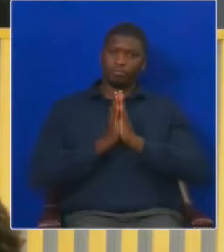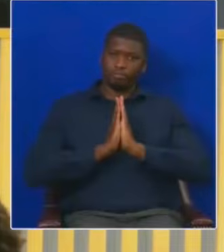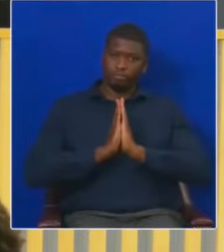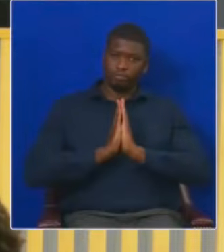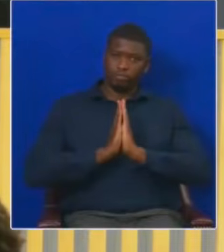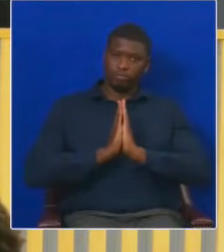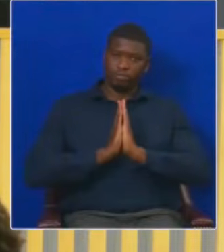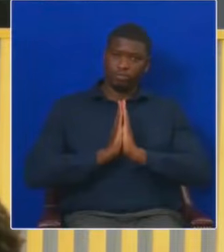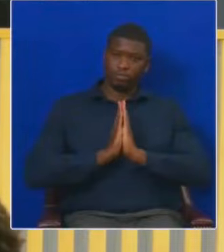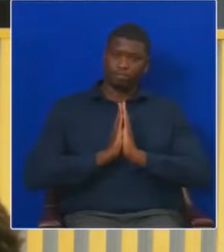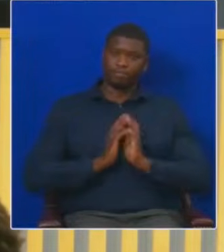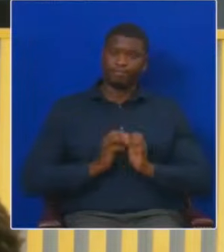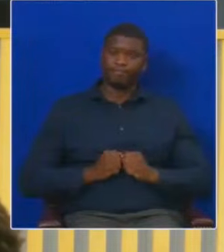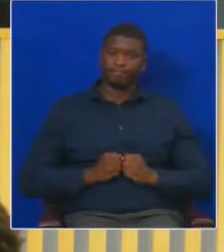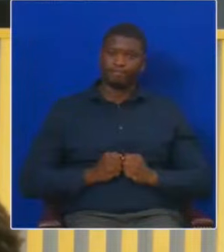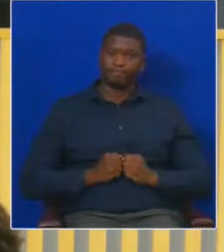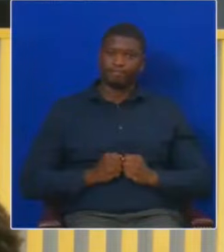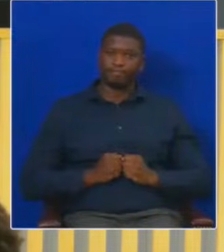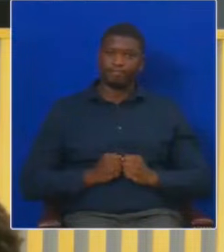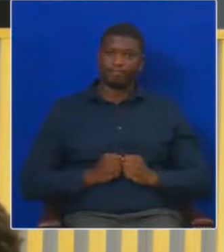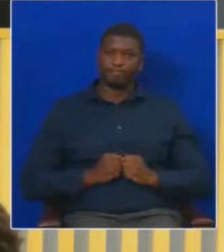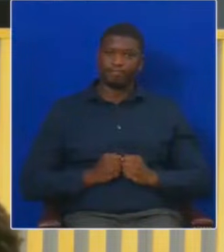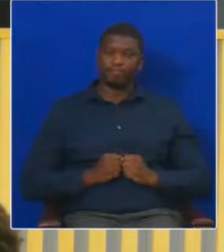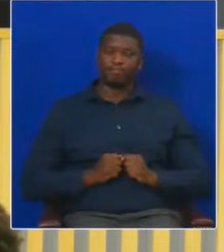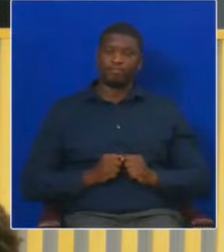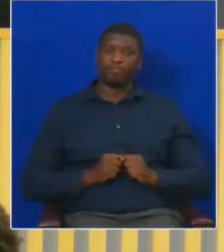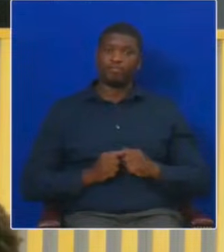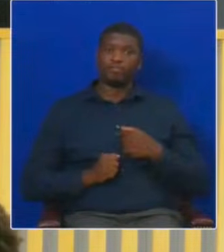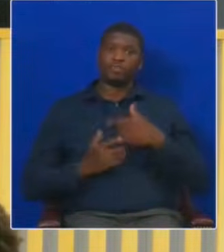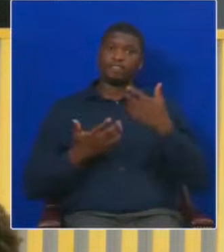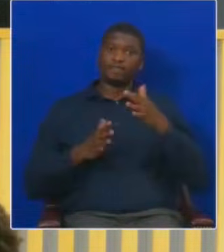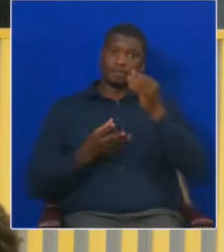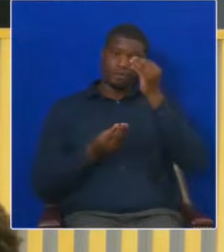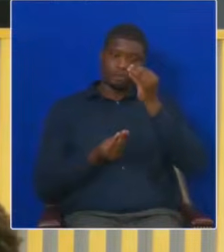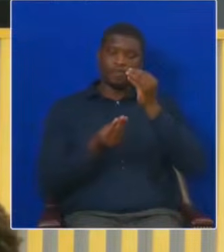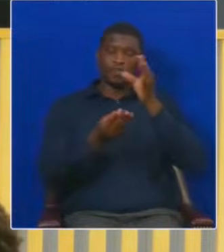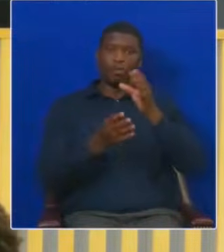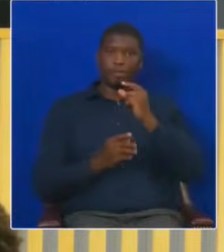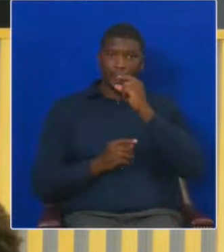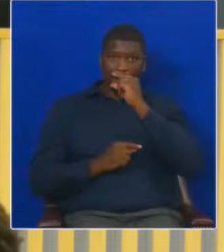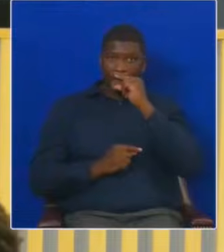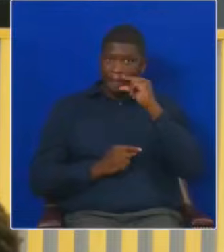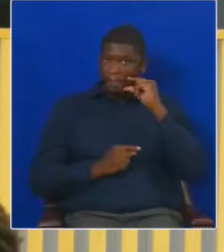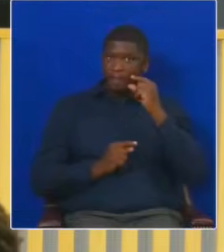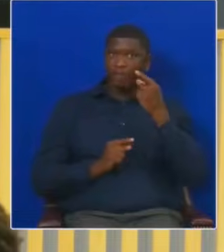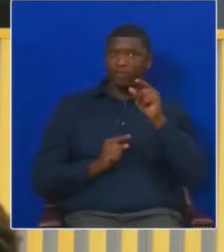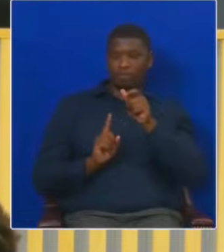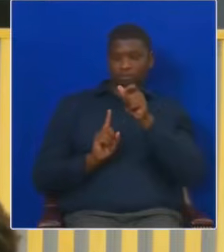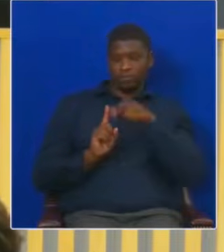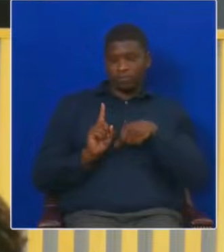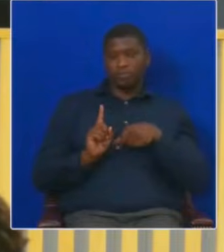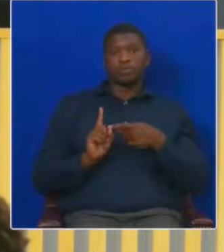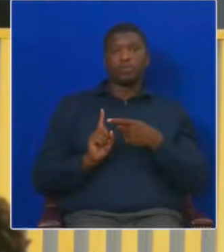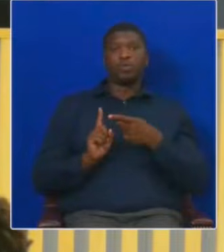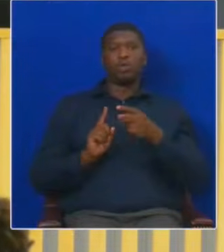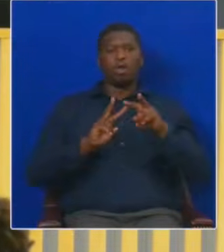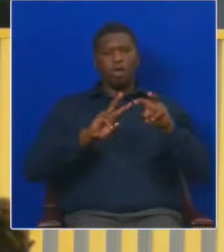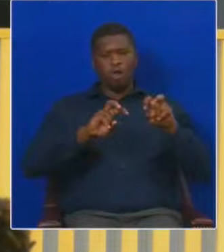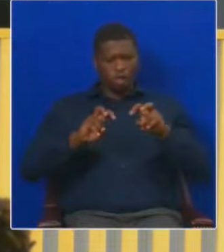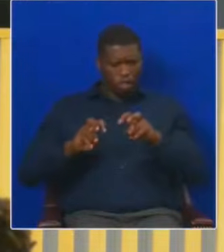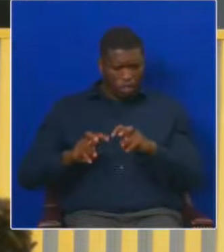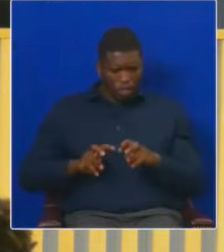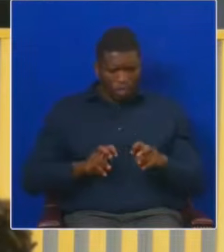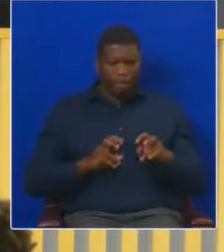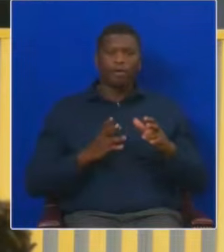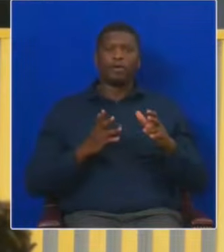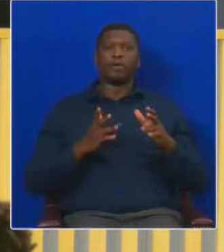have indicated the name of the forensic expert, the photographer.